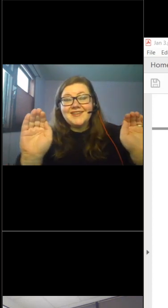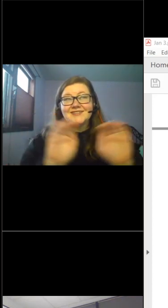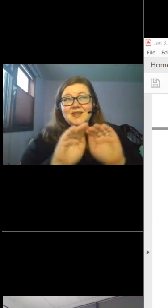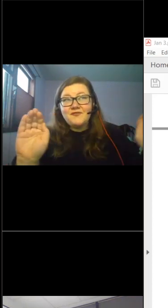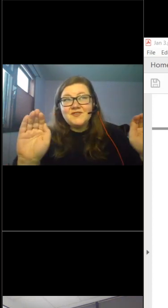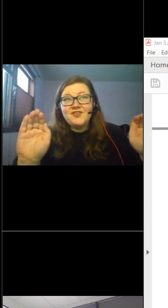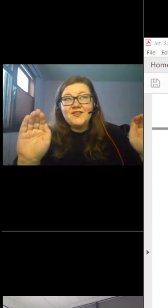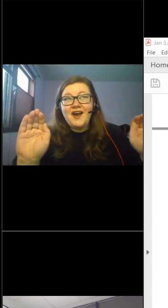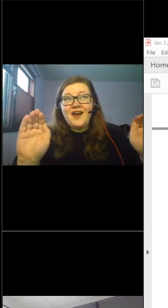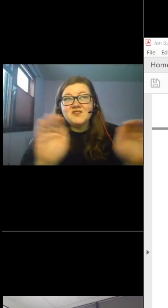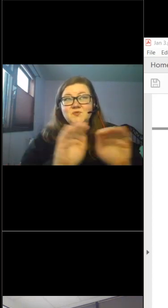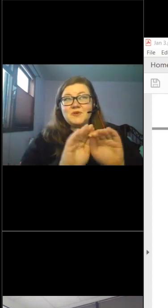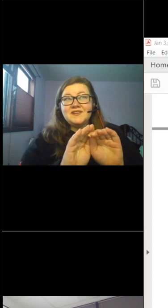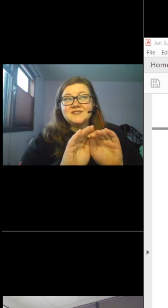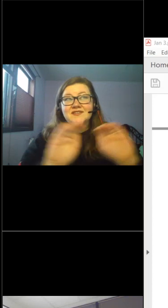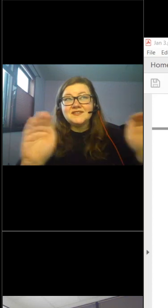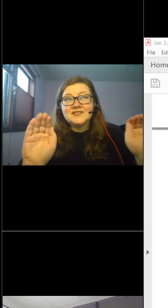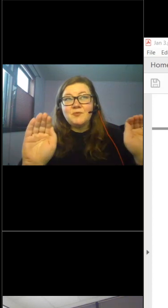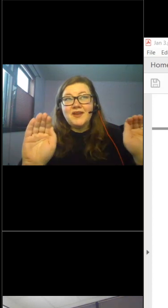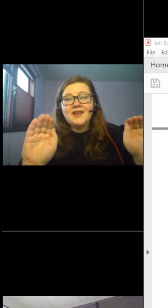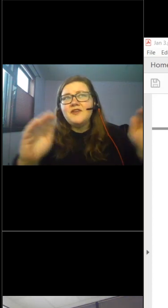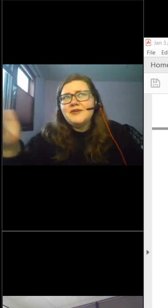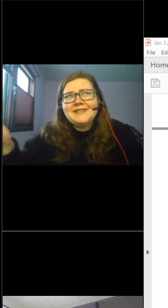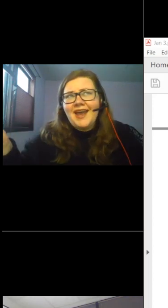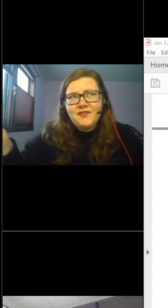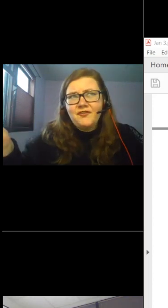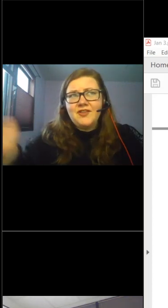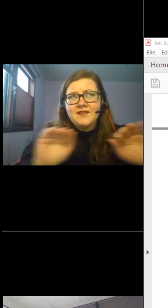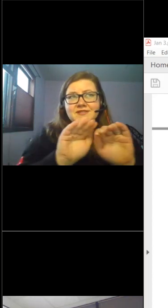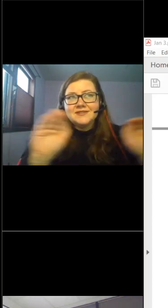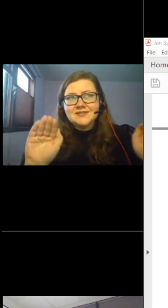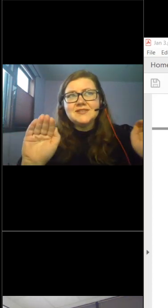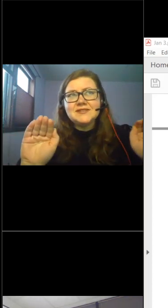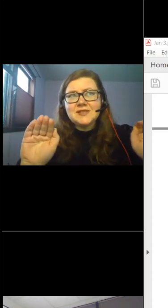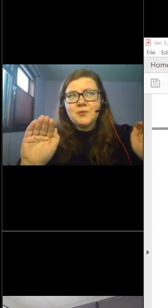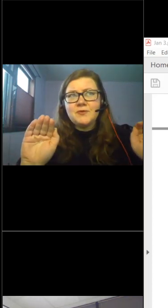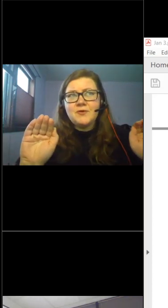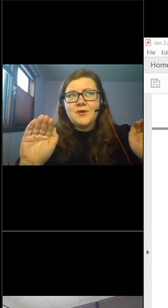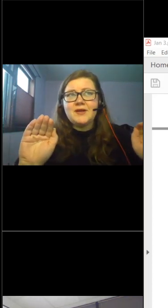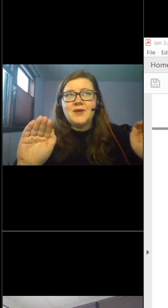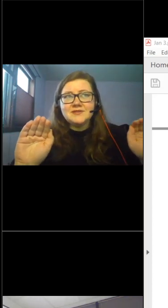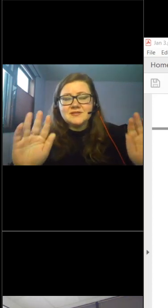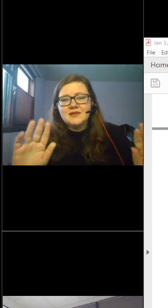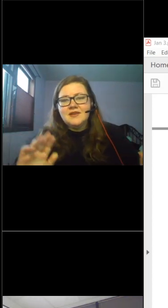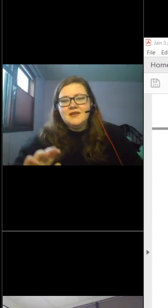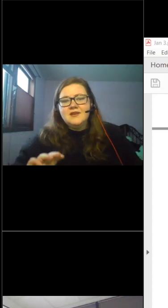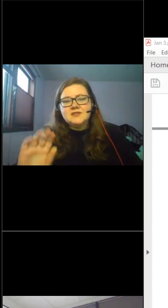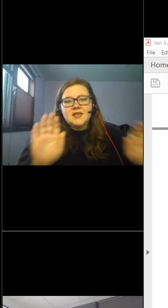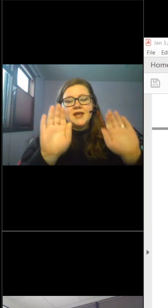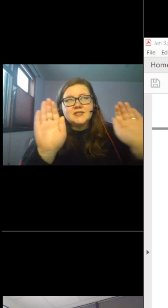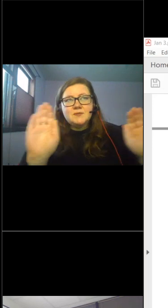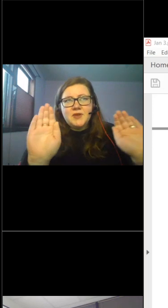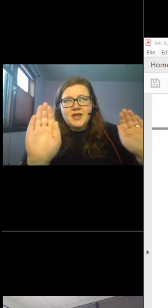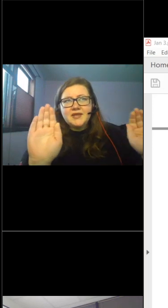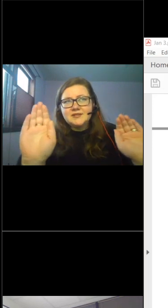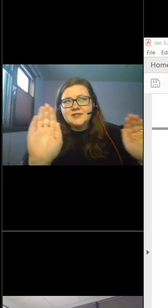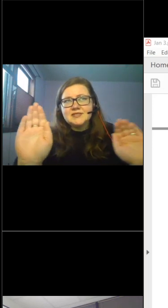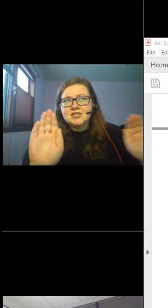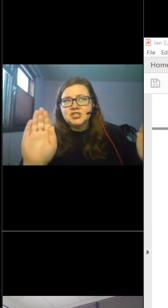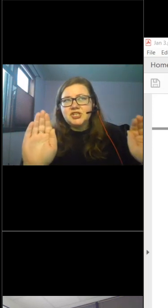They're separate for full lives because they're separate. If we didn't have full lives, they're still separate requirements. So that's the